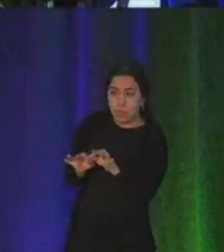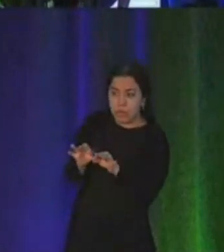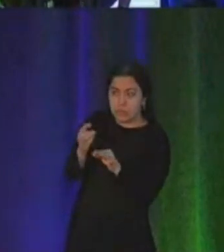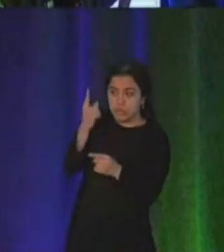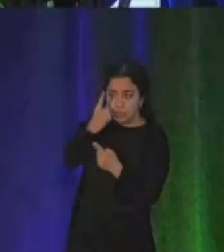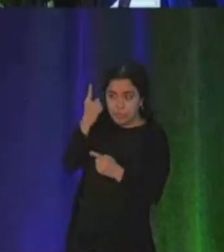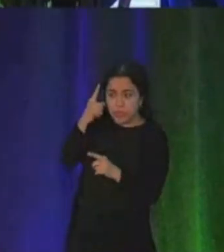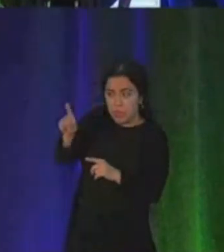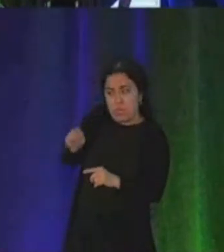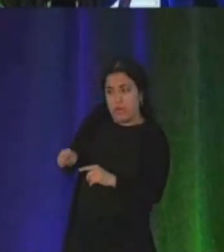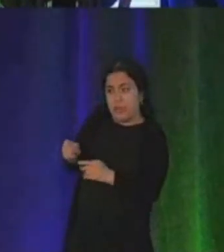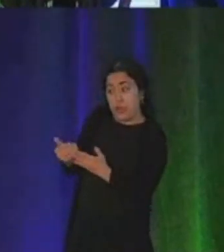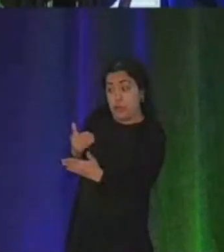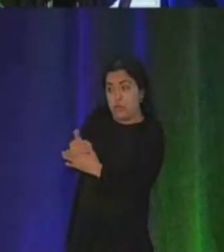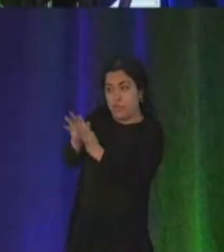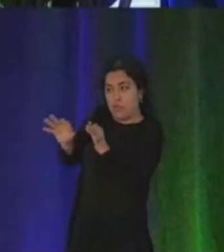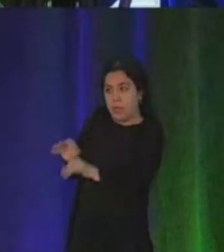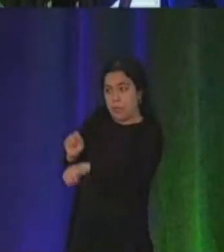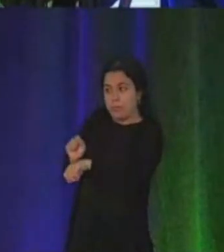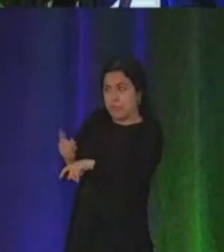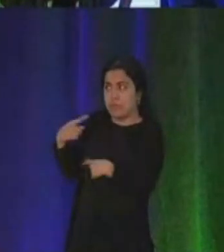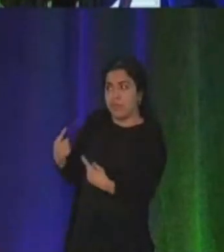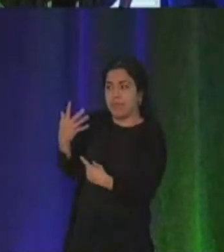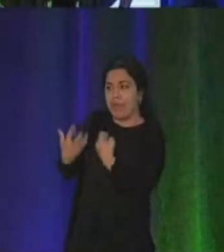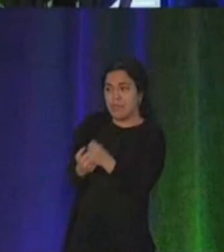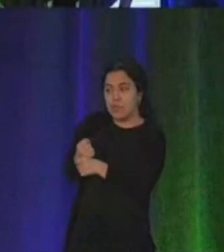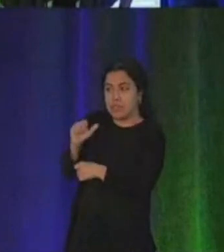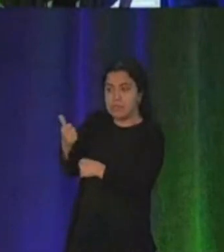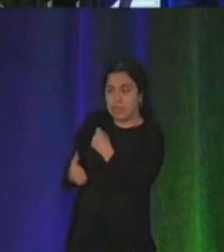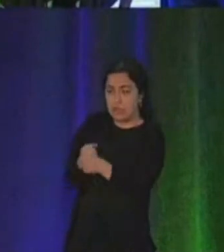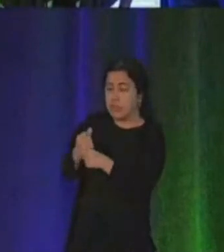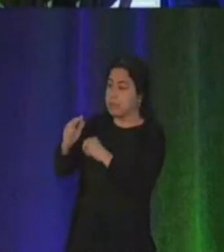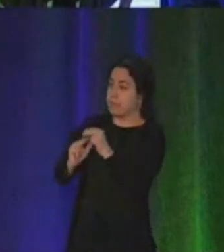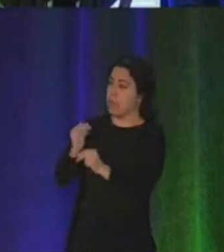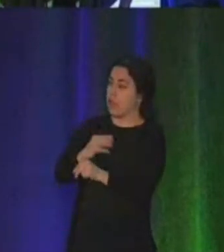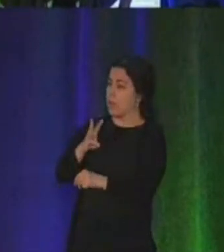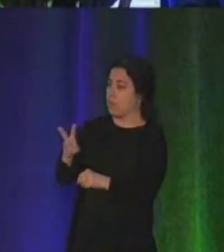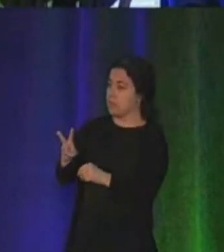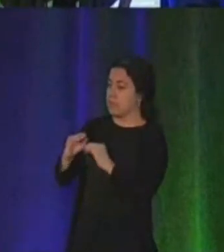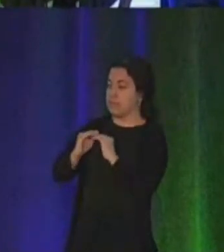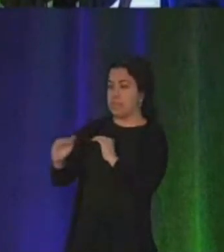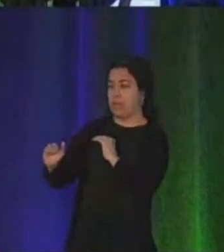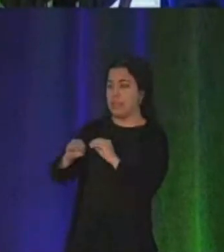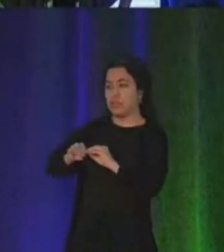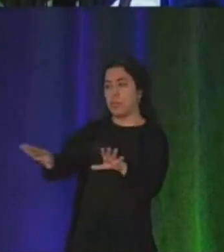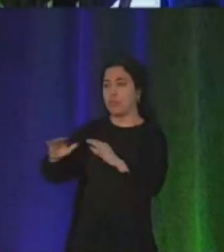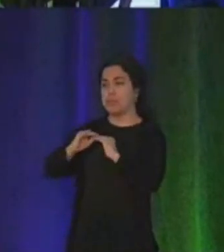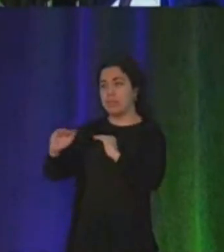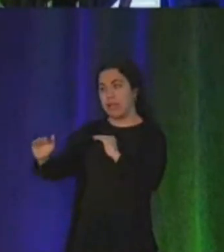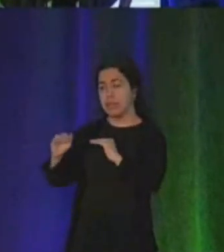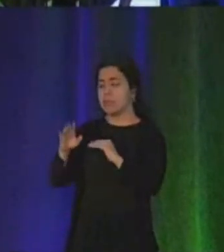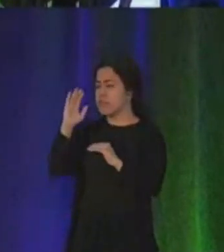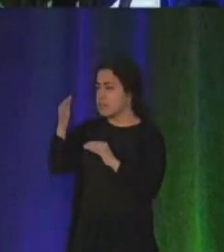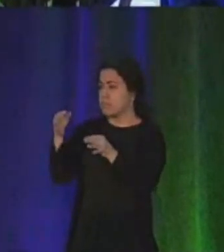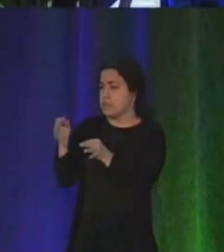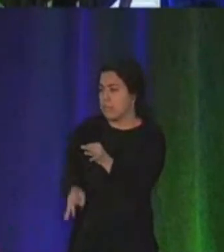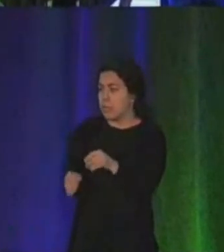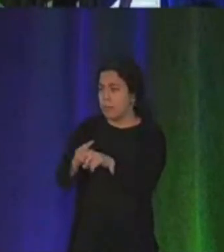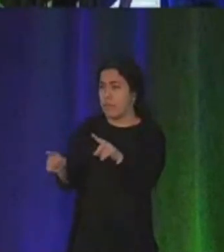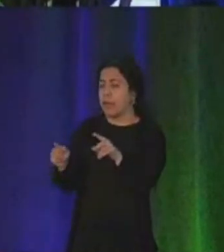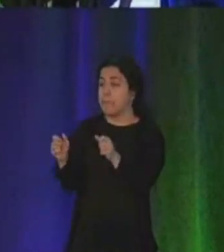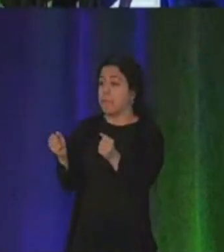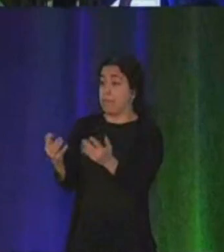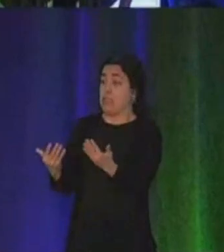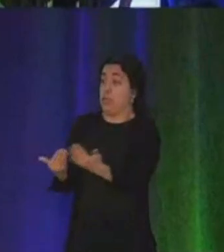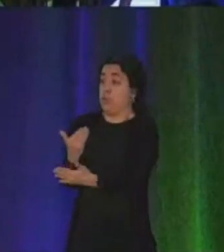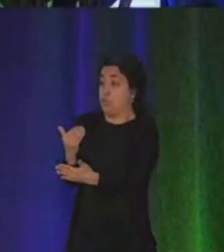frameworks is, I think for the last 5 to 10 years, we've been building our sites statically and deploying them statically, which is very simple. But a lot of these new